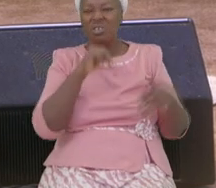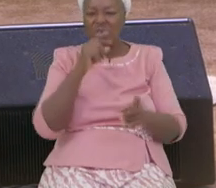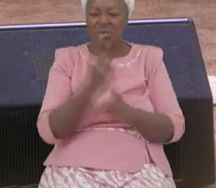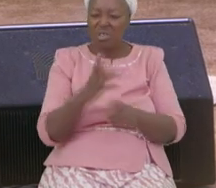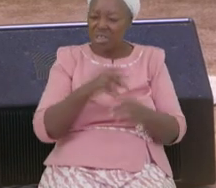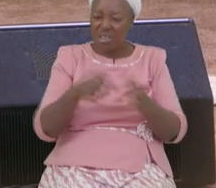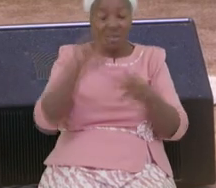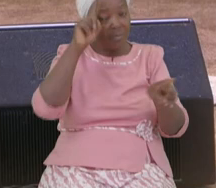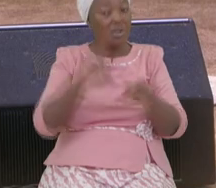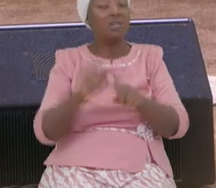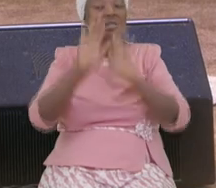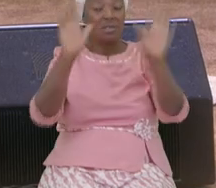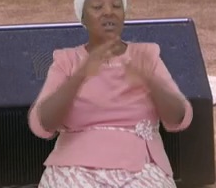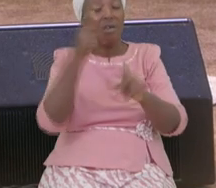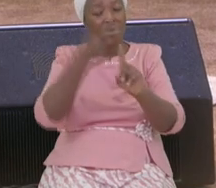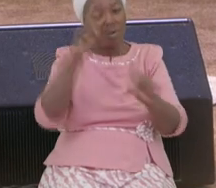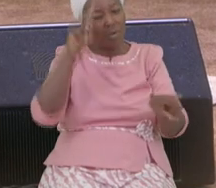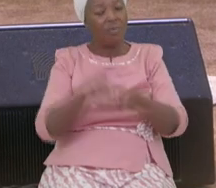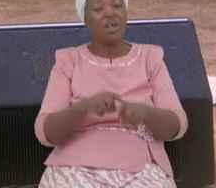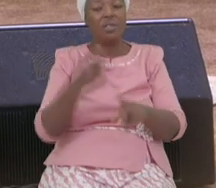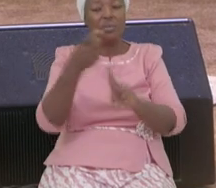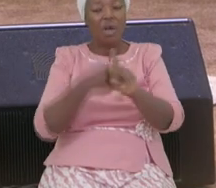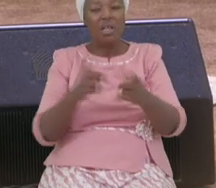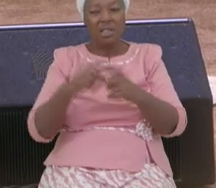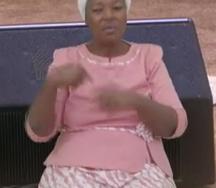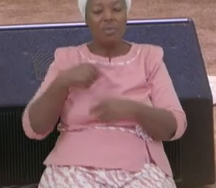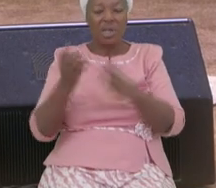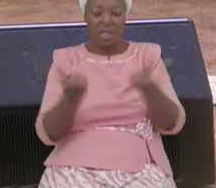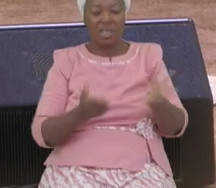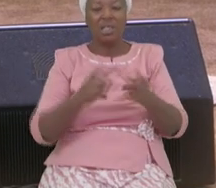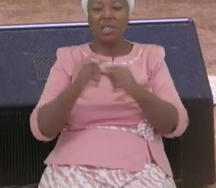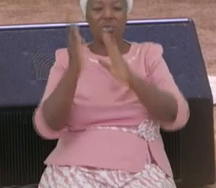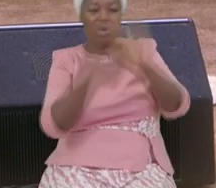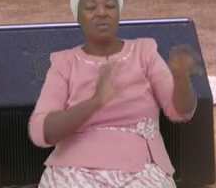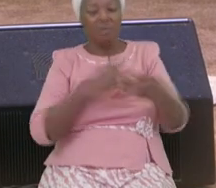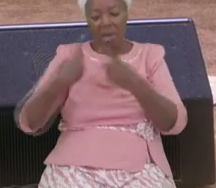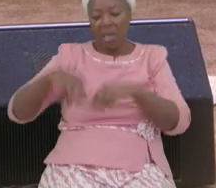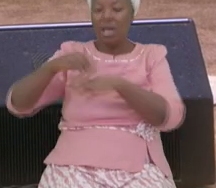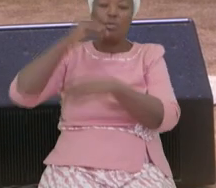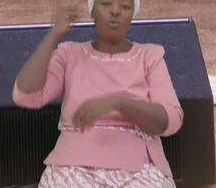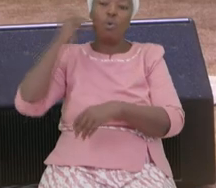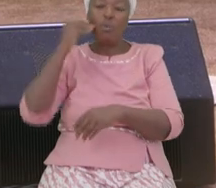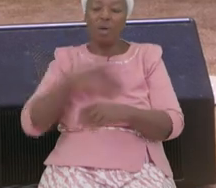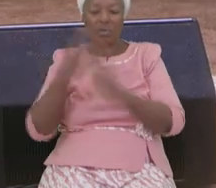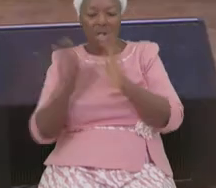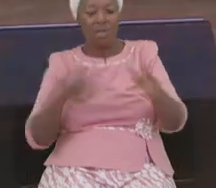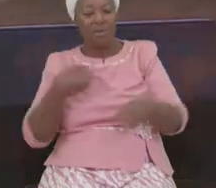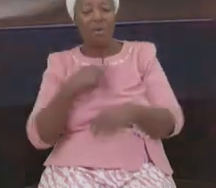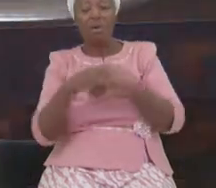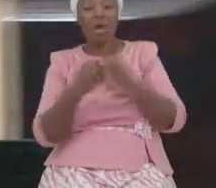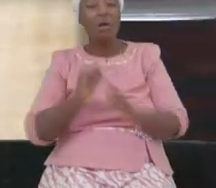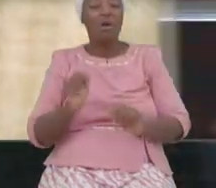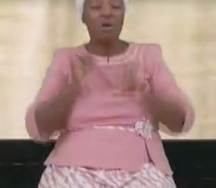covenant Sunday, covenant month, and we're here and we leave our heart at home and we leave our